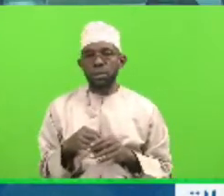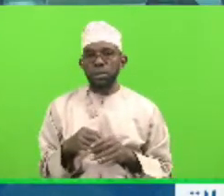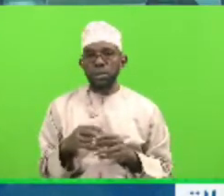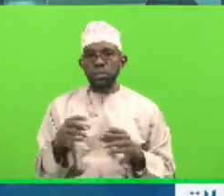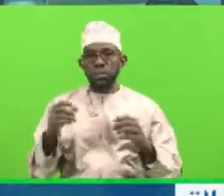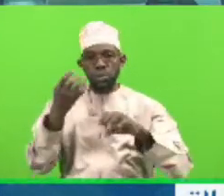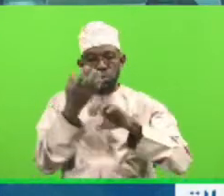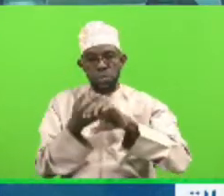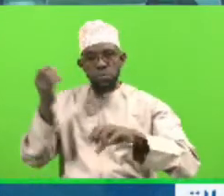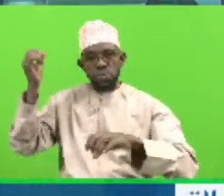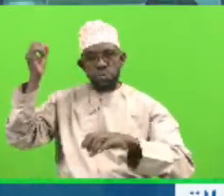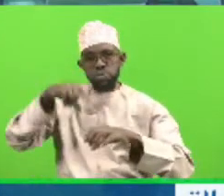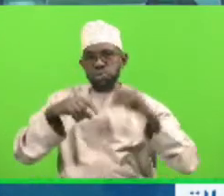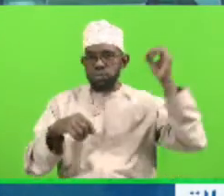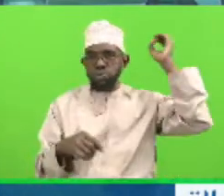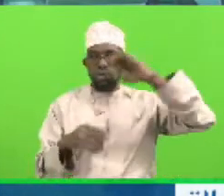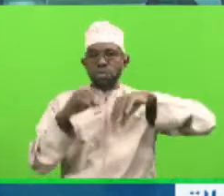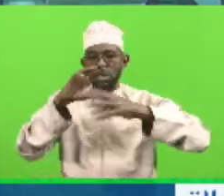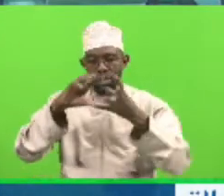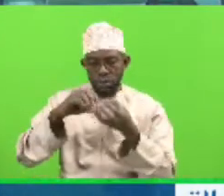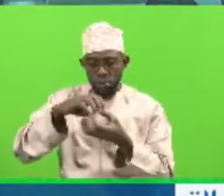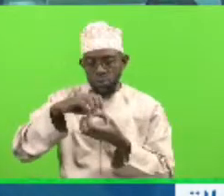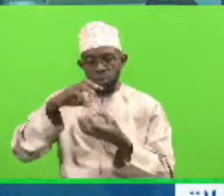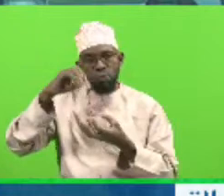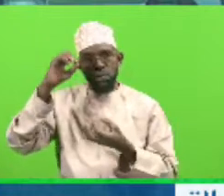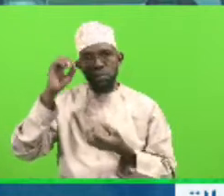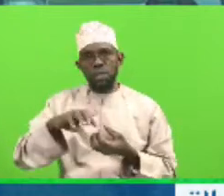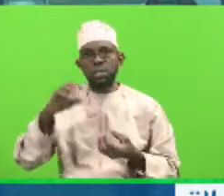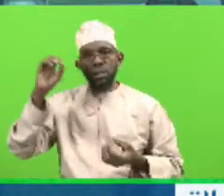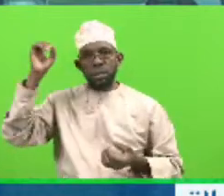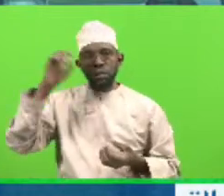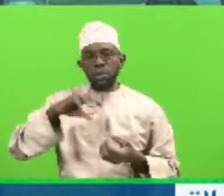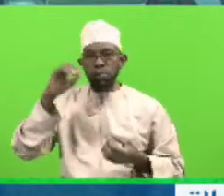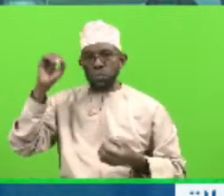stones made of clay, marked. Those stones